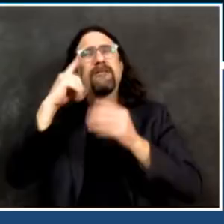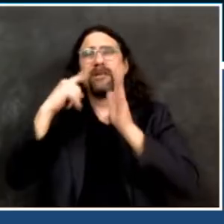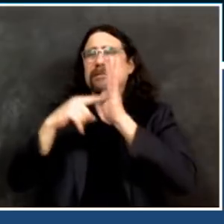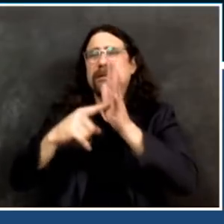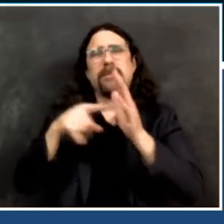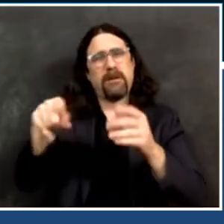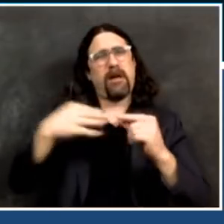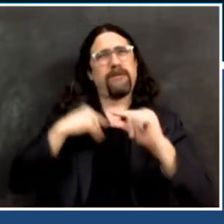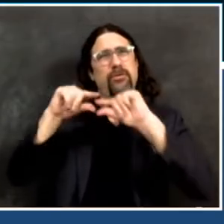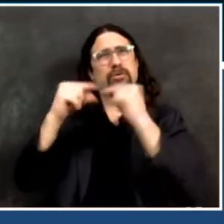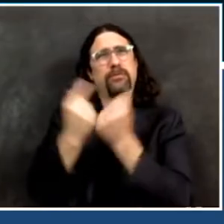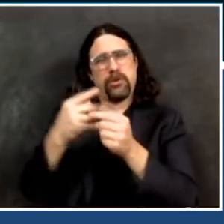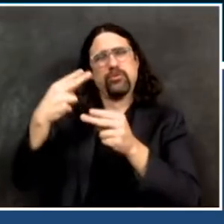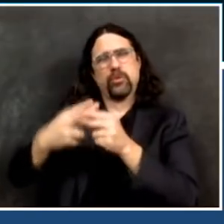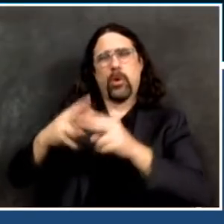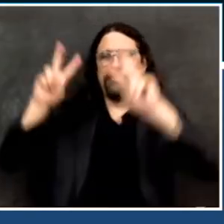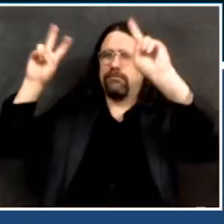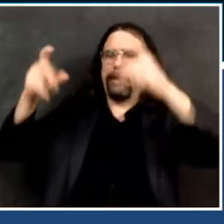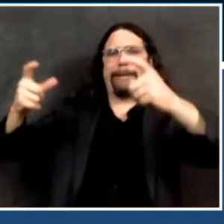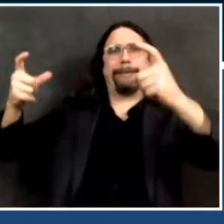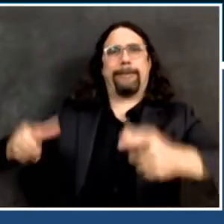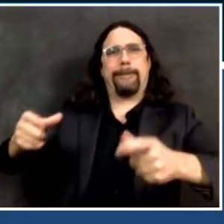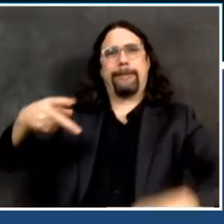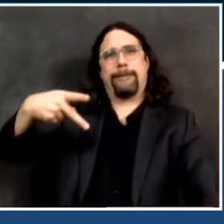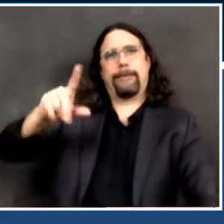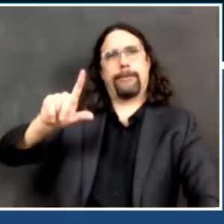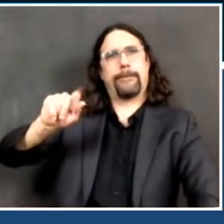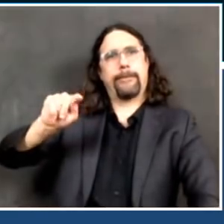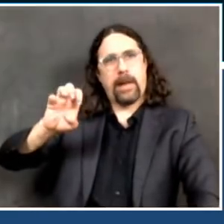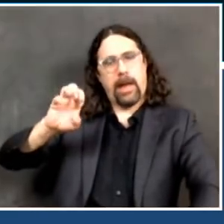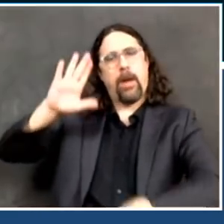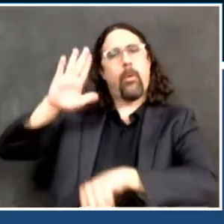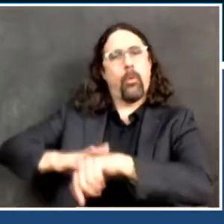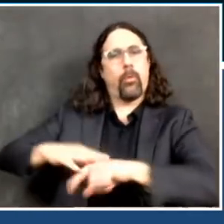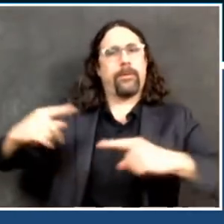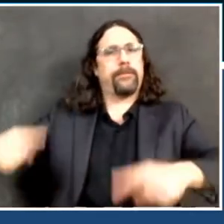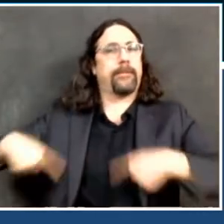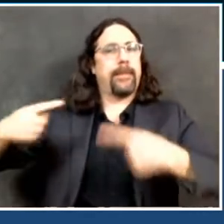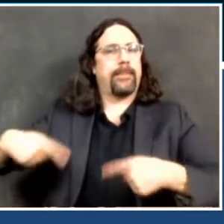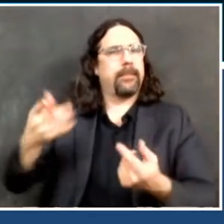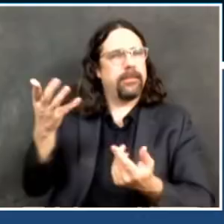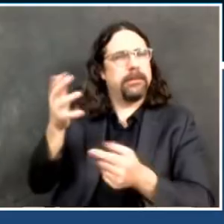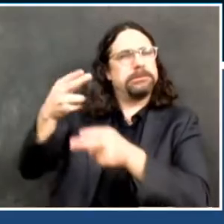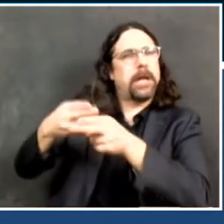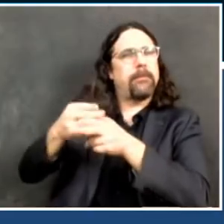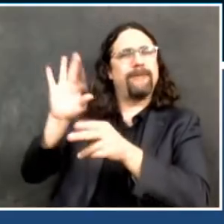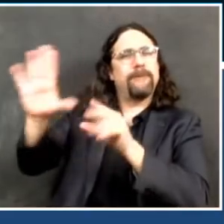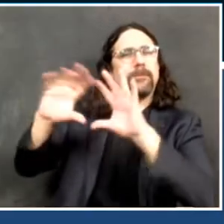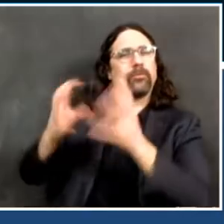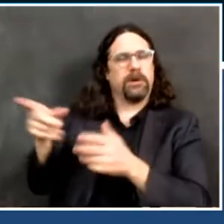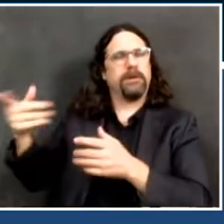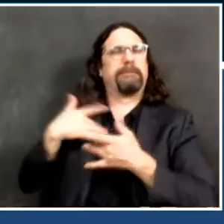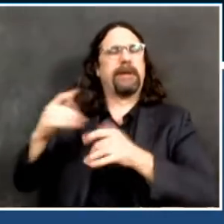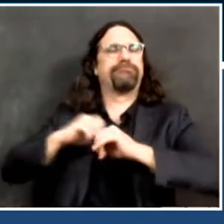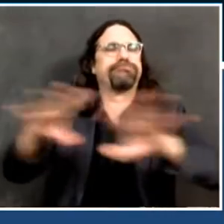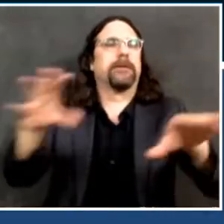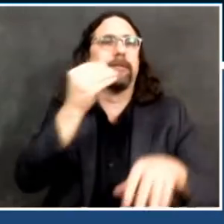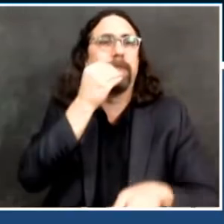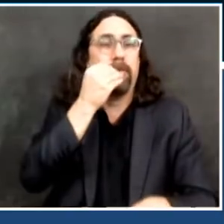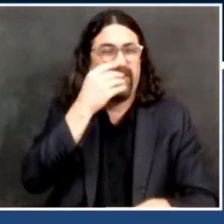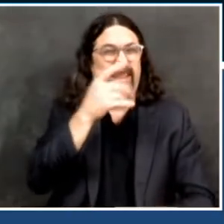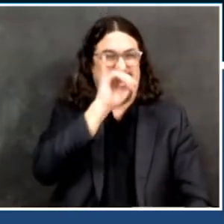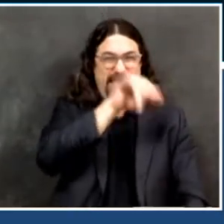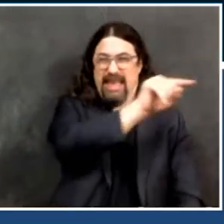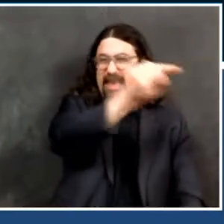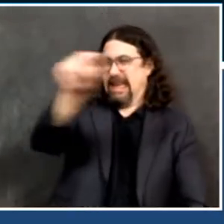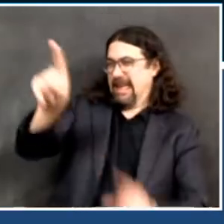that, and we will be adding many new components because the situation we're in now calls for a